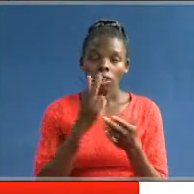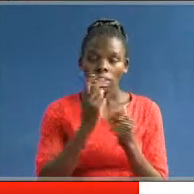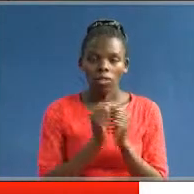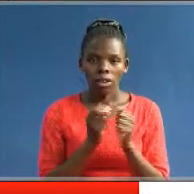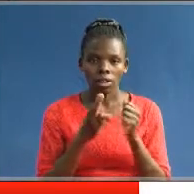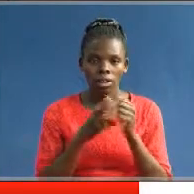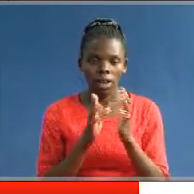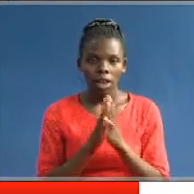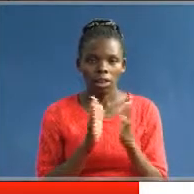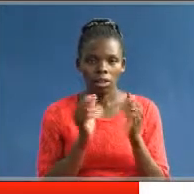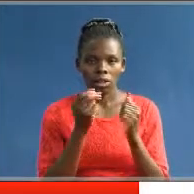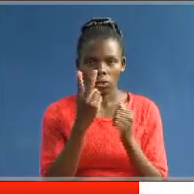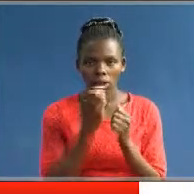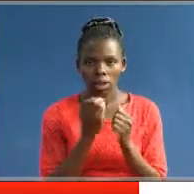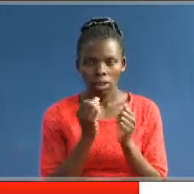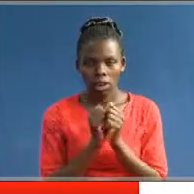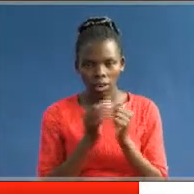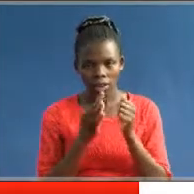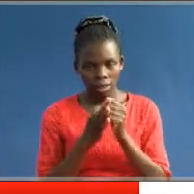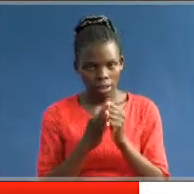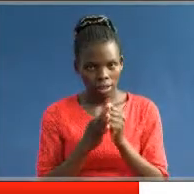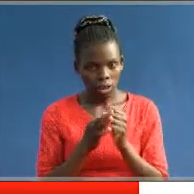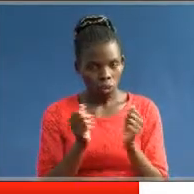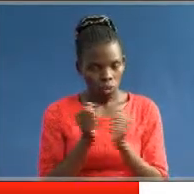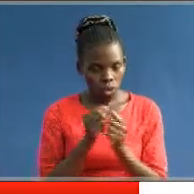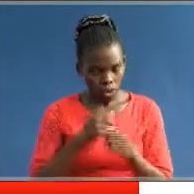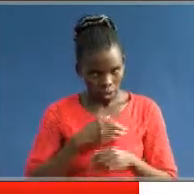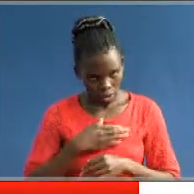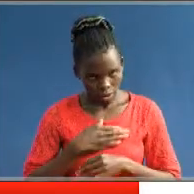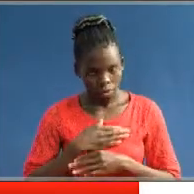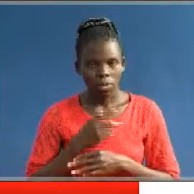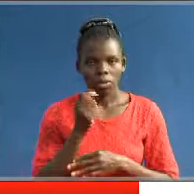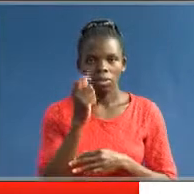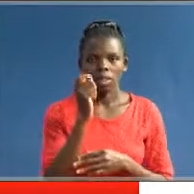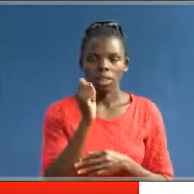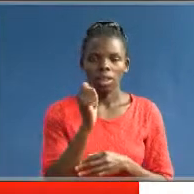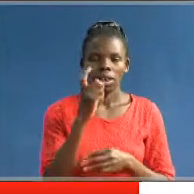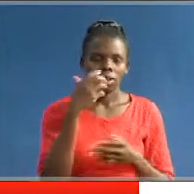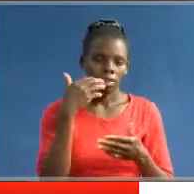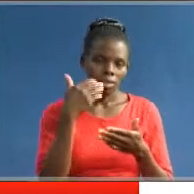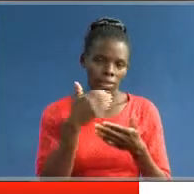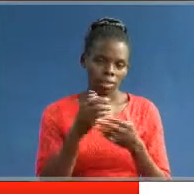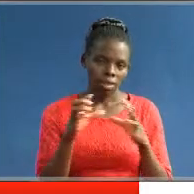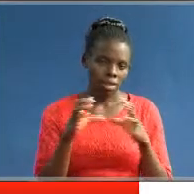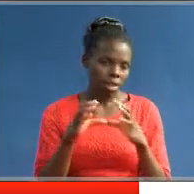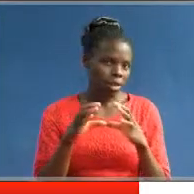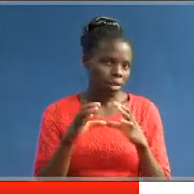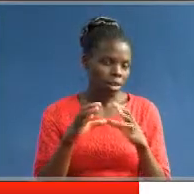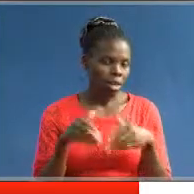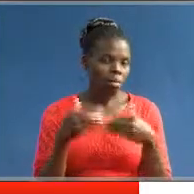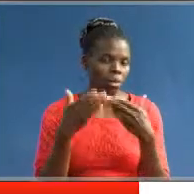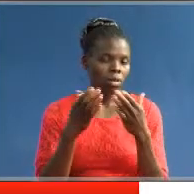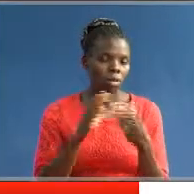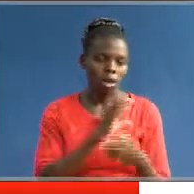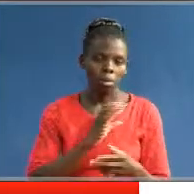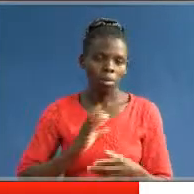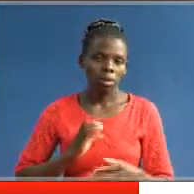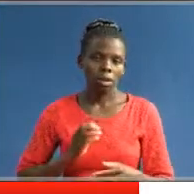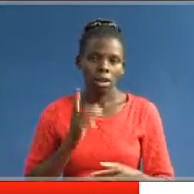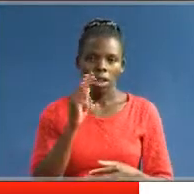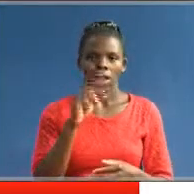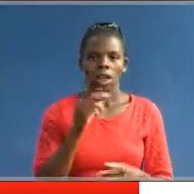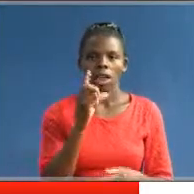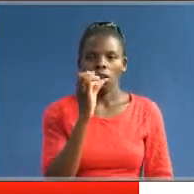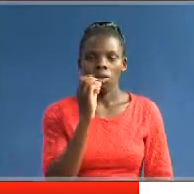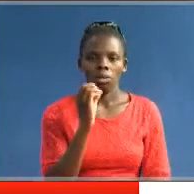and 2018. With respect to the tax compliance certificate submitted to the committee by the Honorable Tia Galgalo